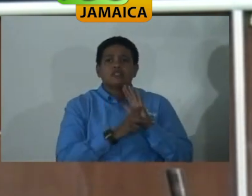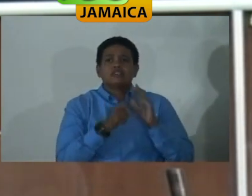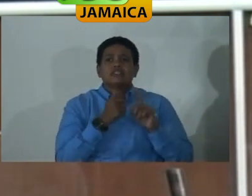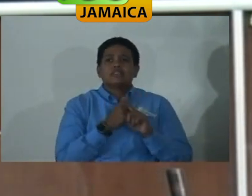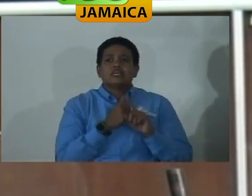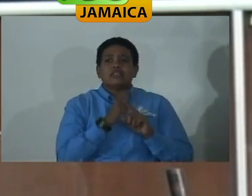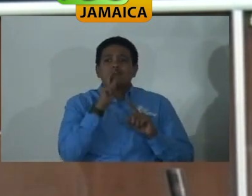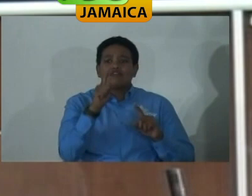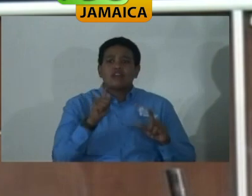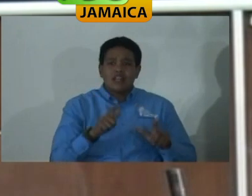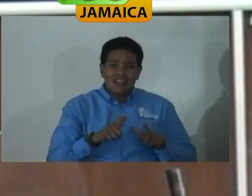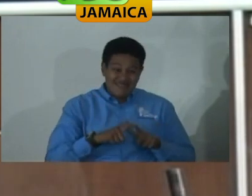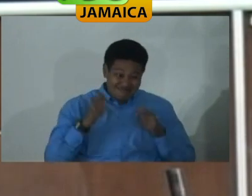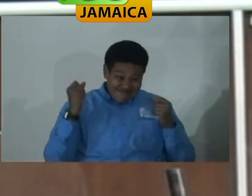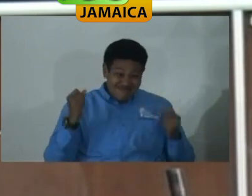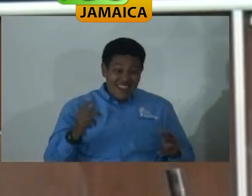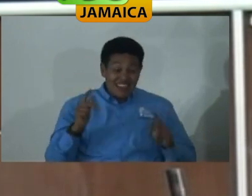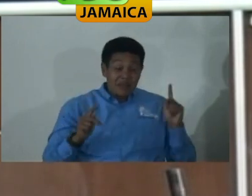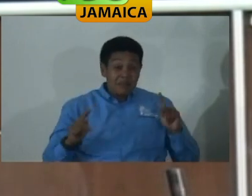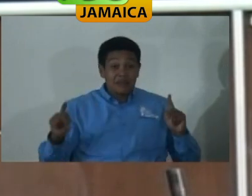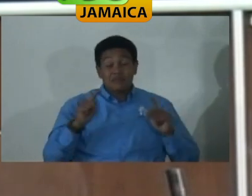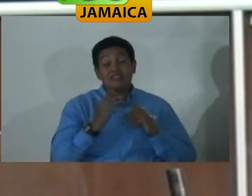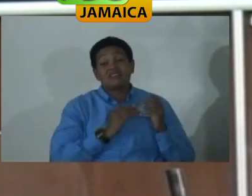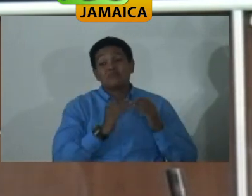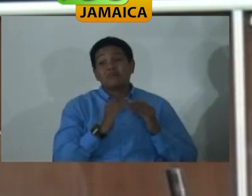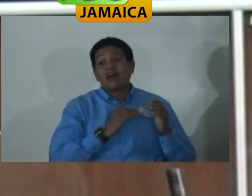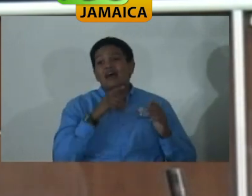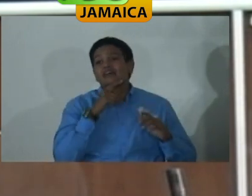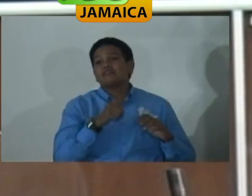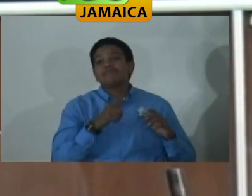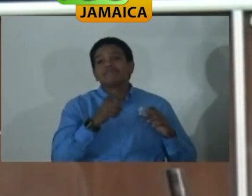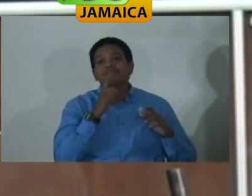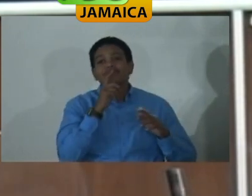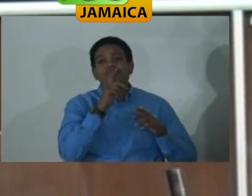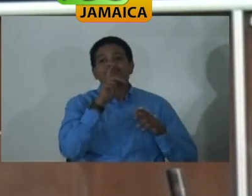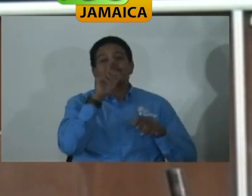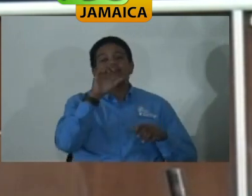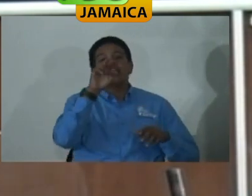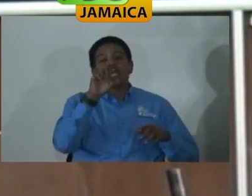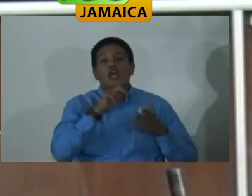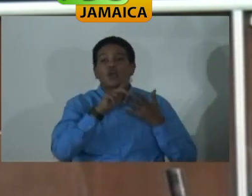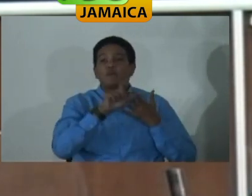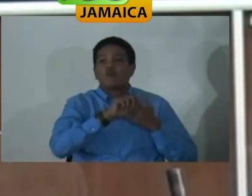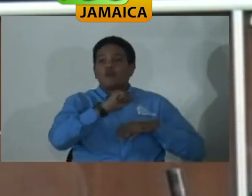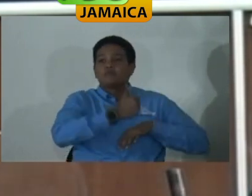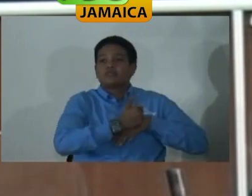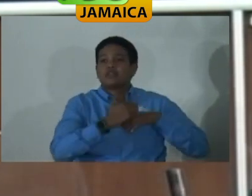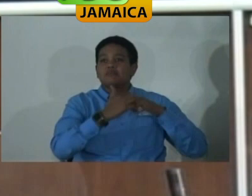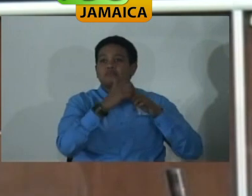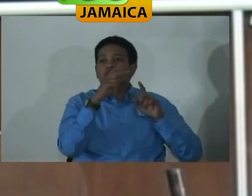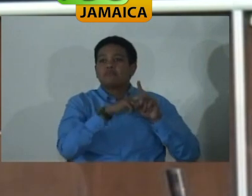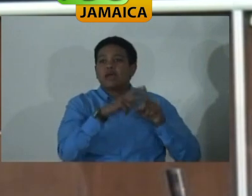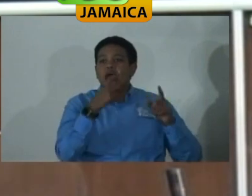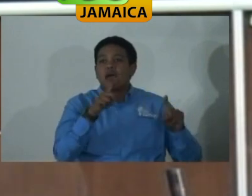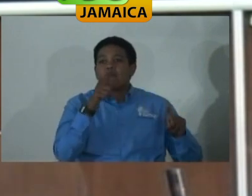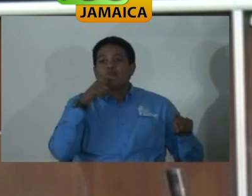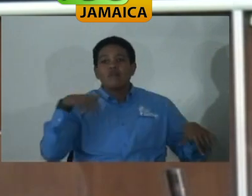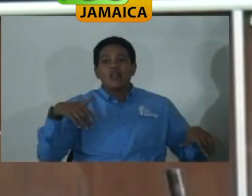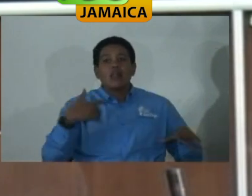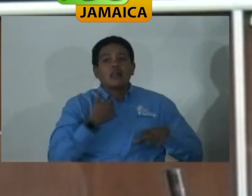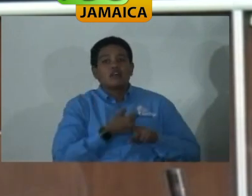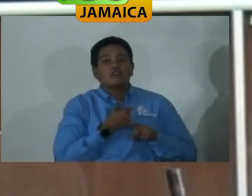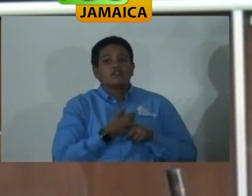a significant number of persons, in spite of the care program that would have been implemented, who have not